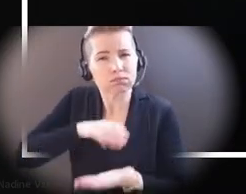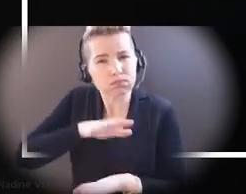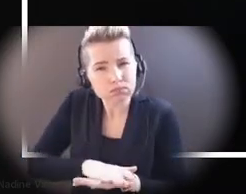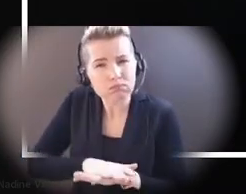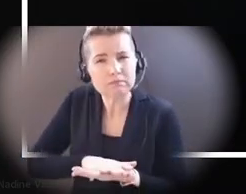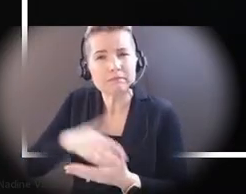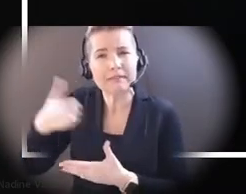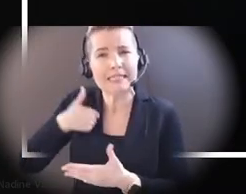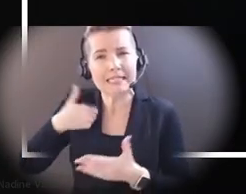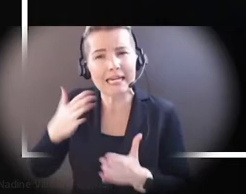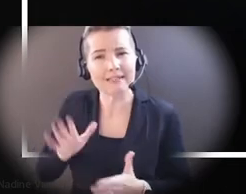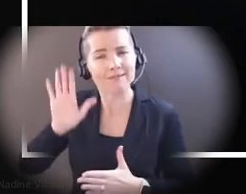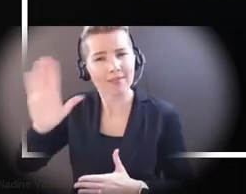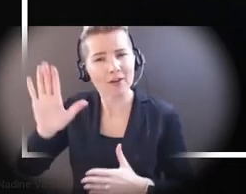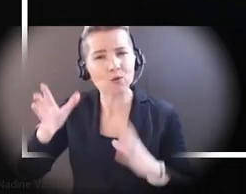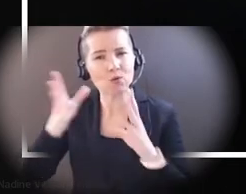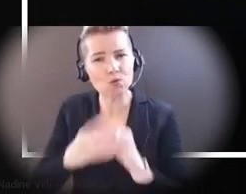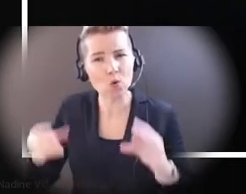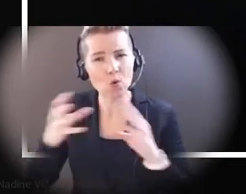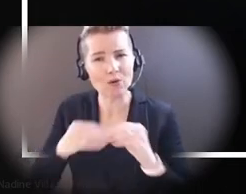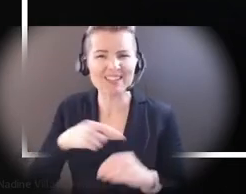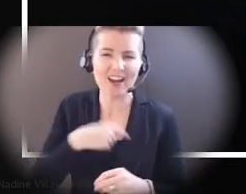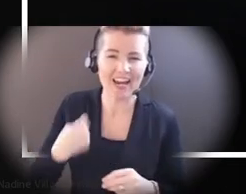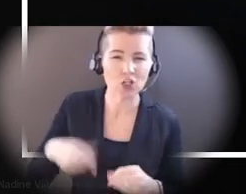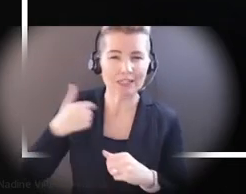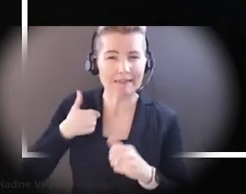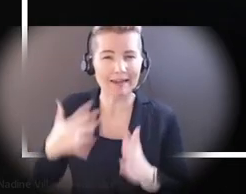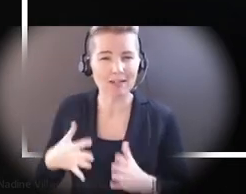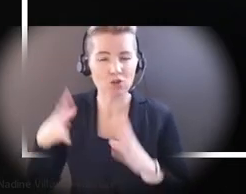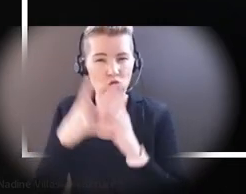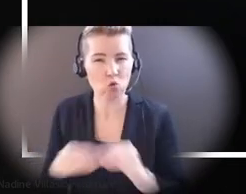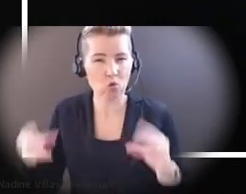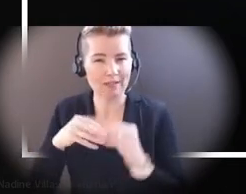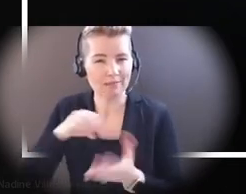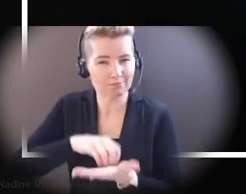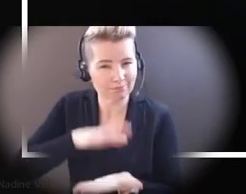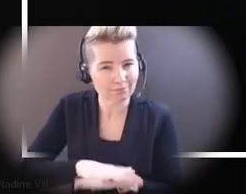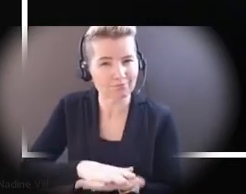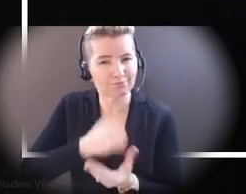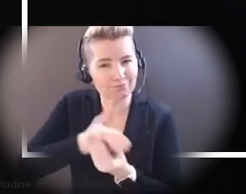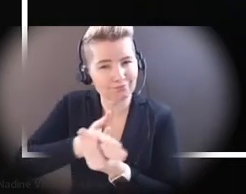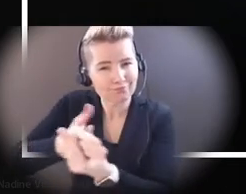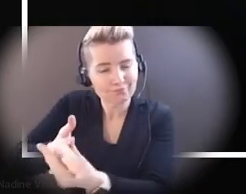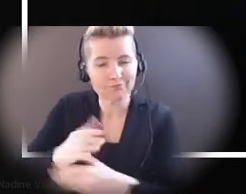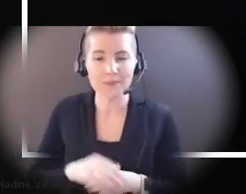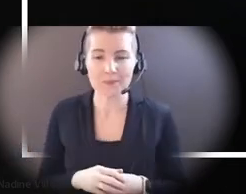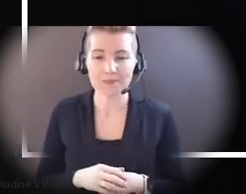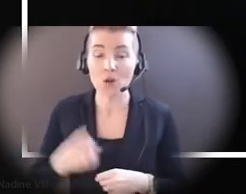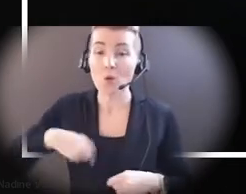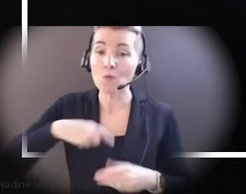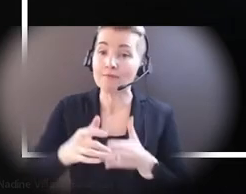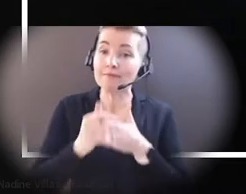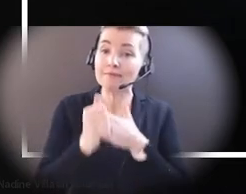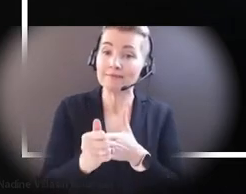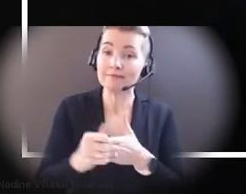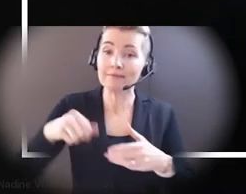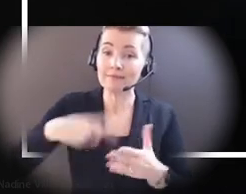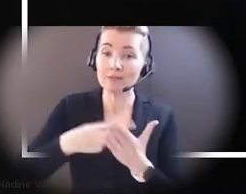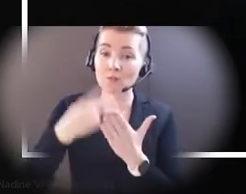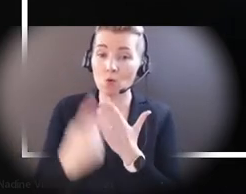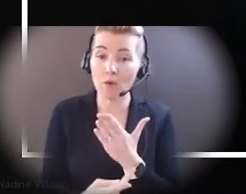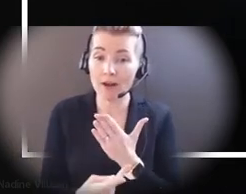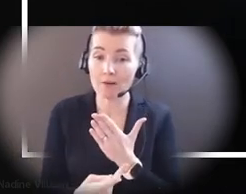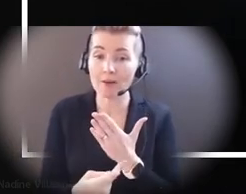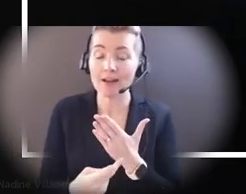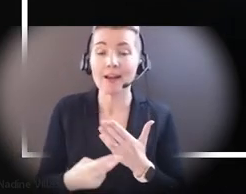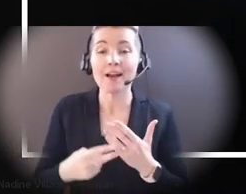And we're so pleased to be partnering with our lead community partner, on this program, as well as on our